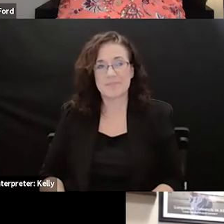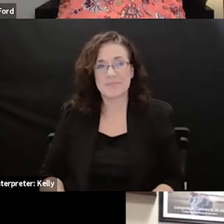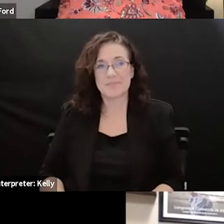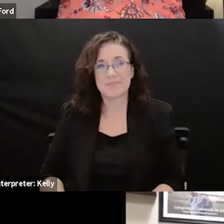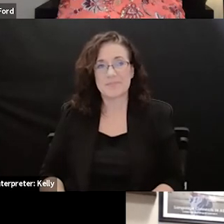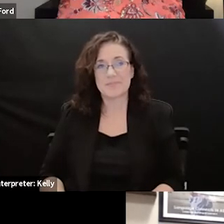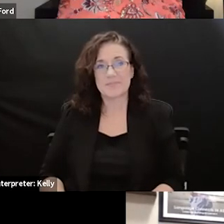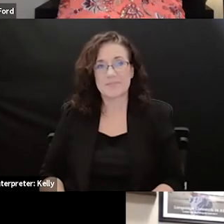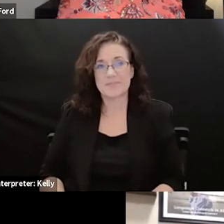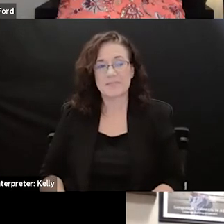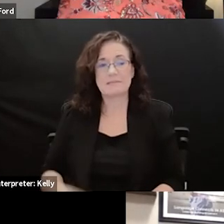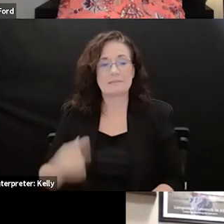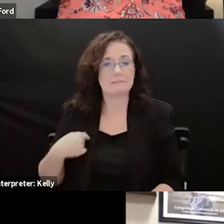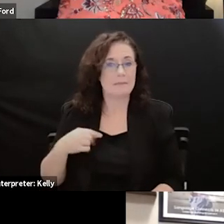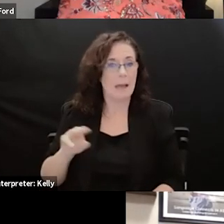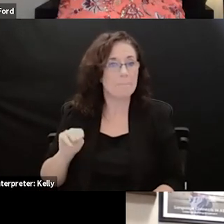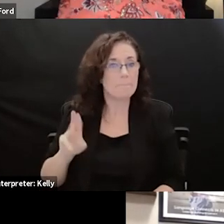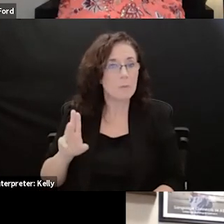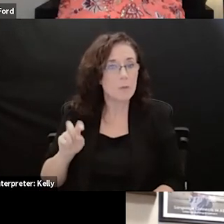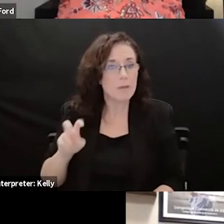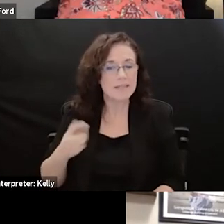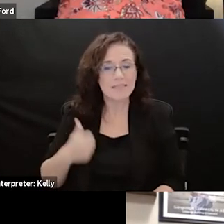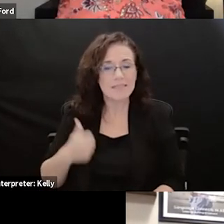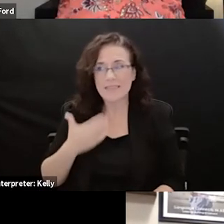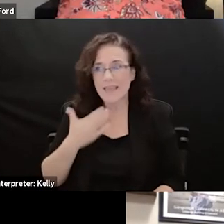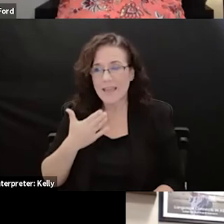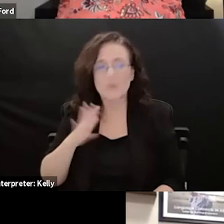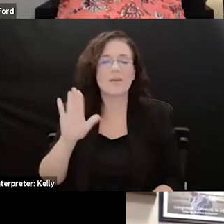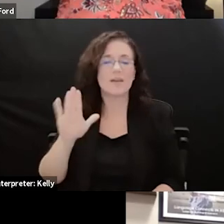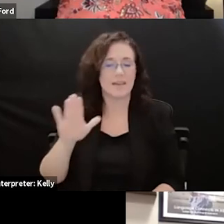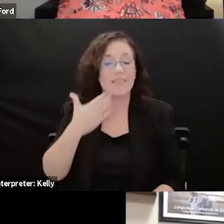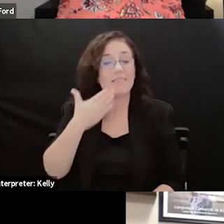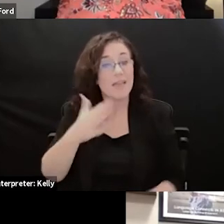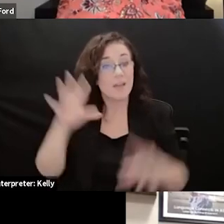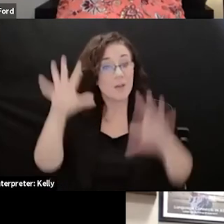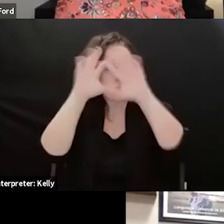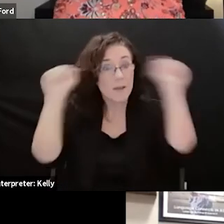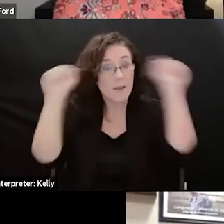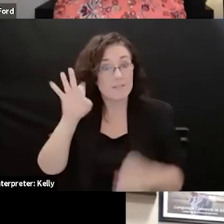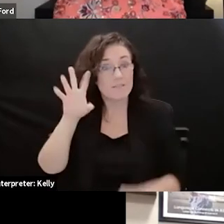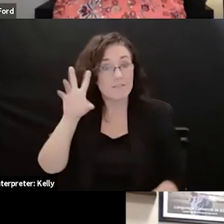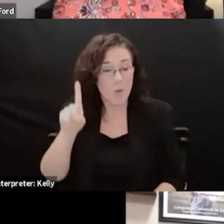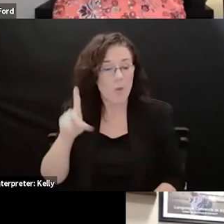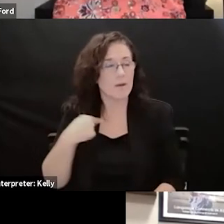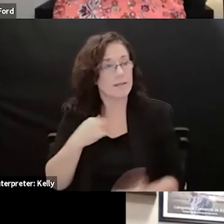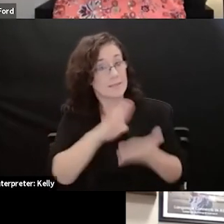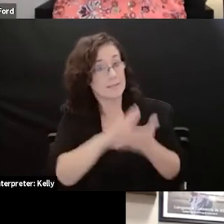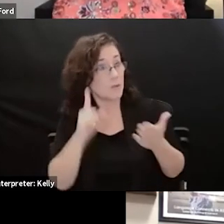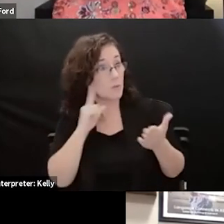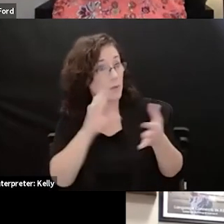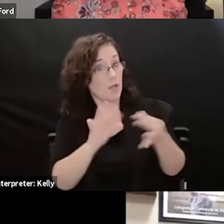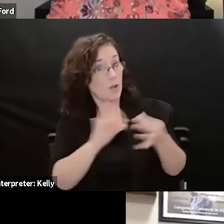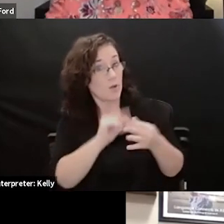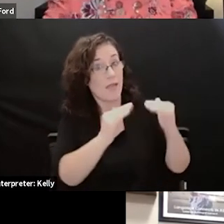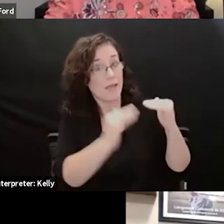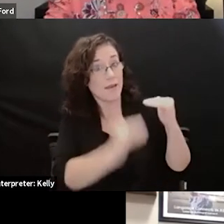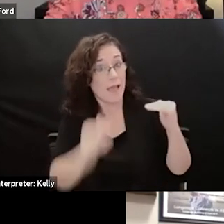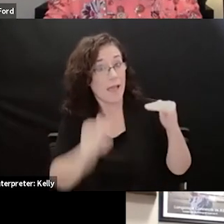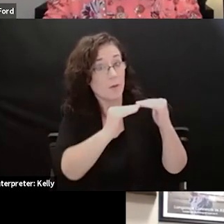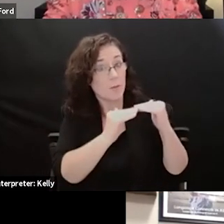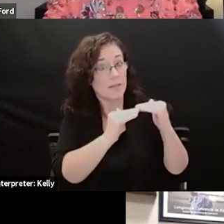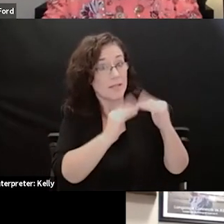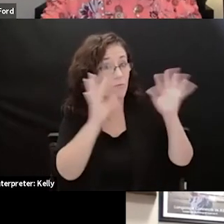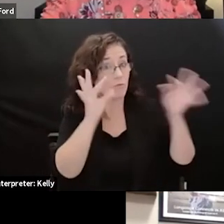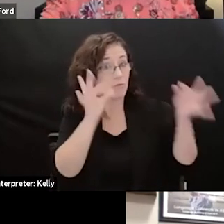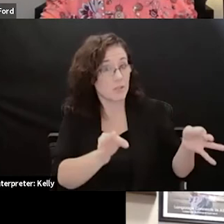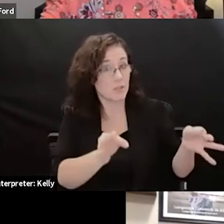you myself thank you president ford and i i just on the heels of the equity resolution um how important this is